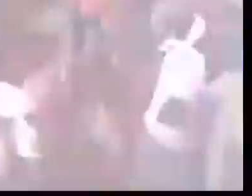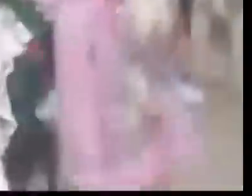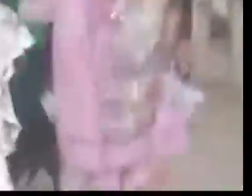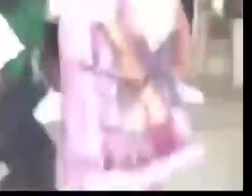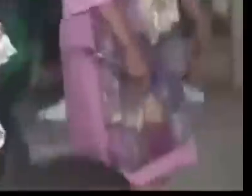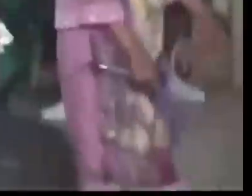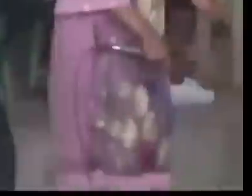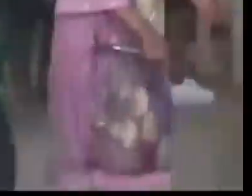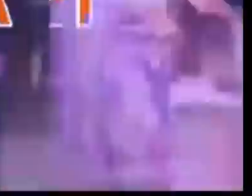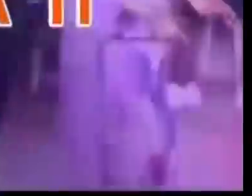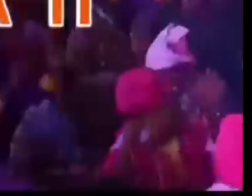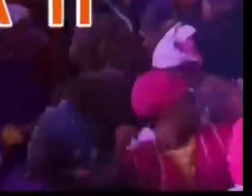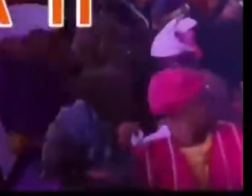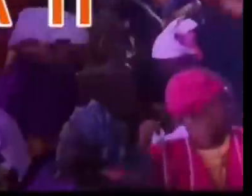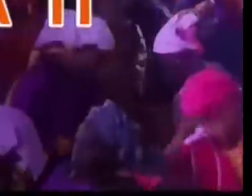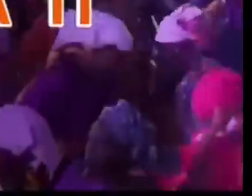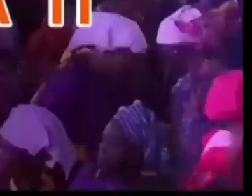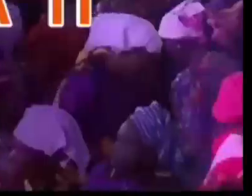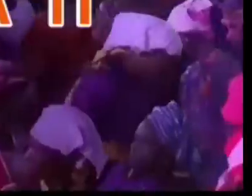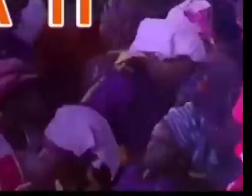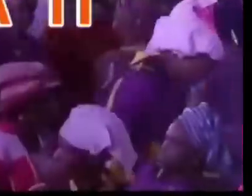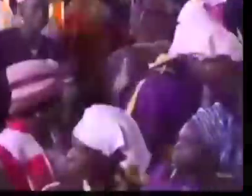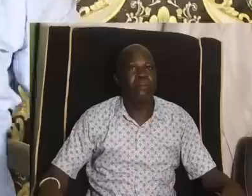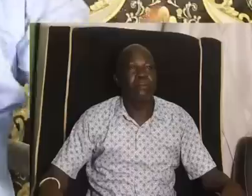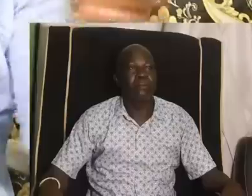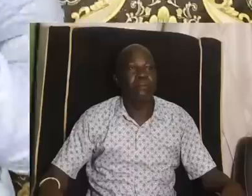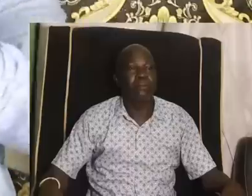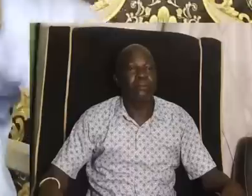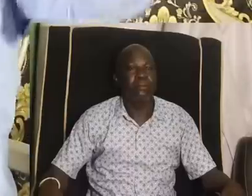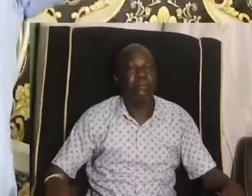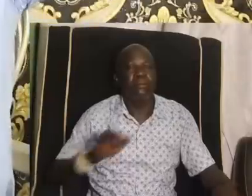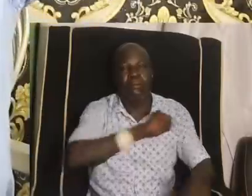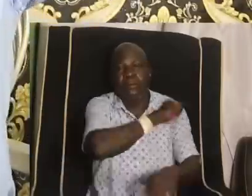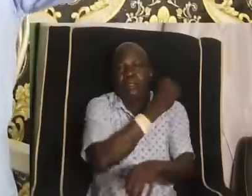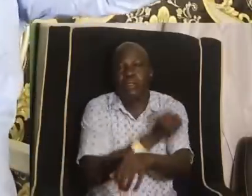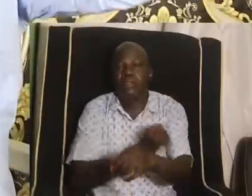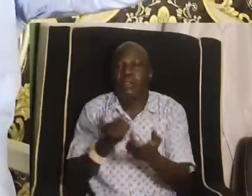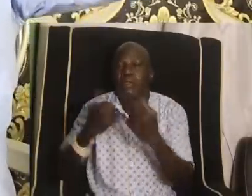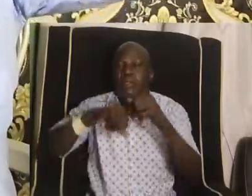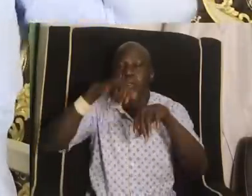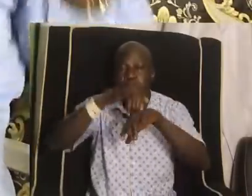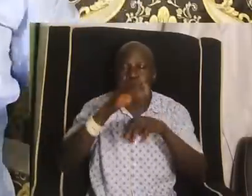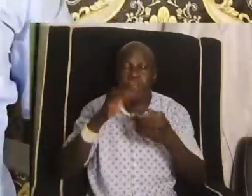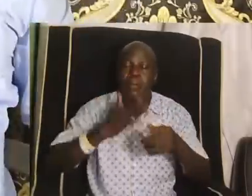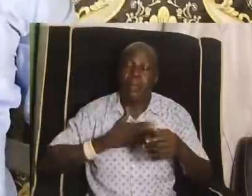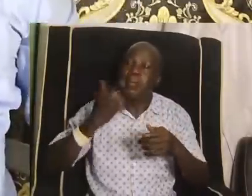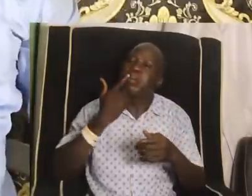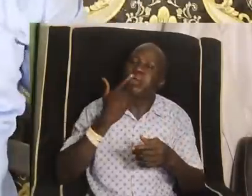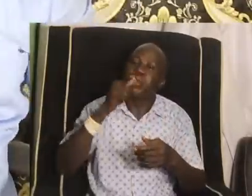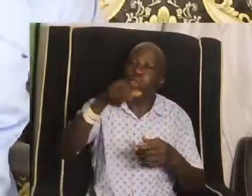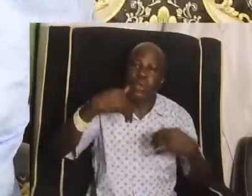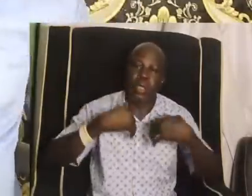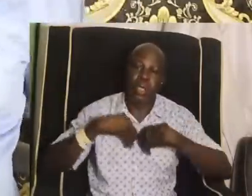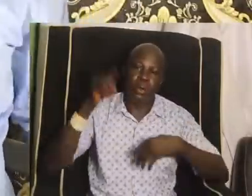fall. Uya kajoni. Awa ugo wala wati. Hey, I said that no man died. I'm sorry to release from my mouth. I know my